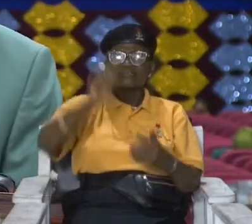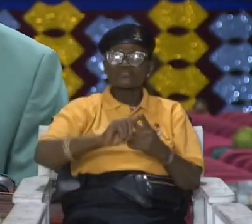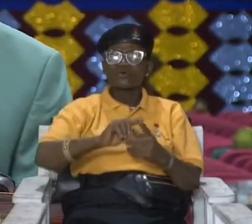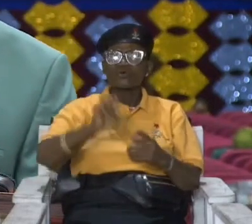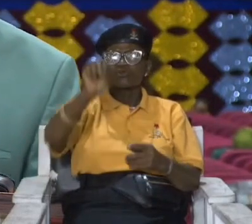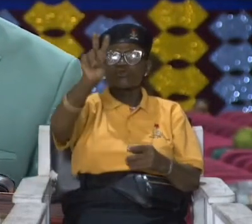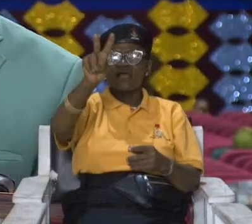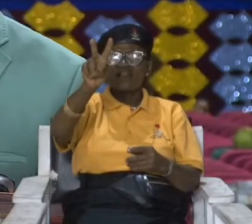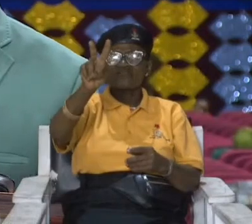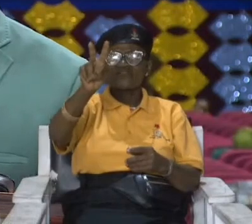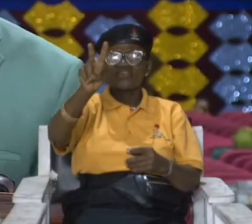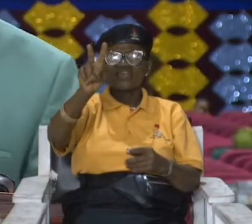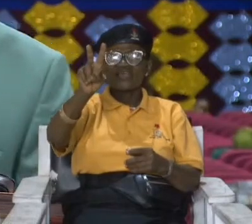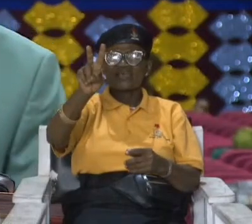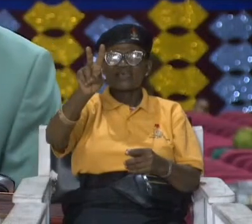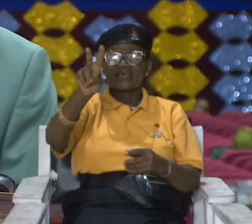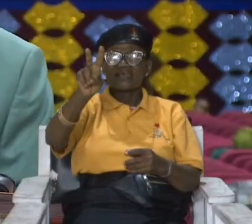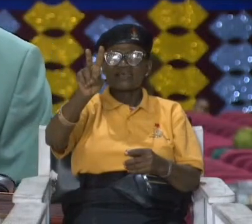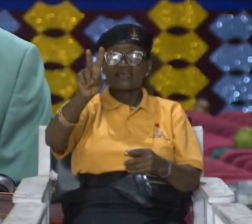12,